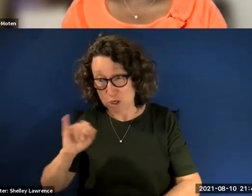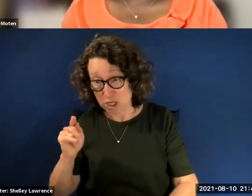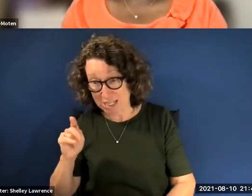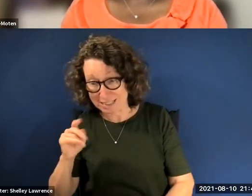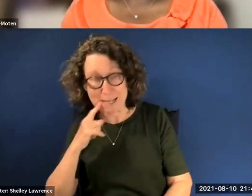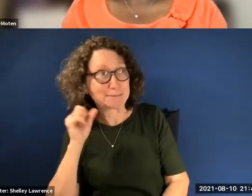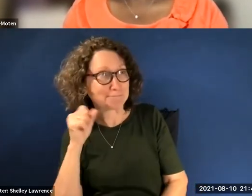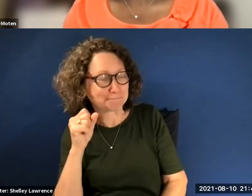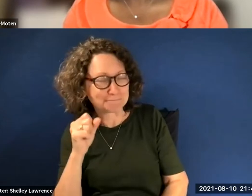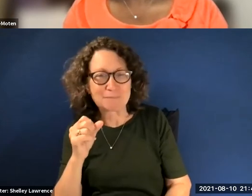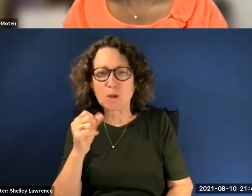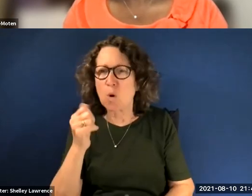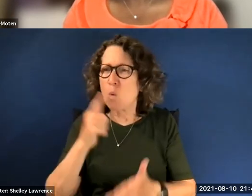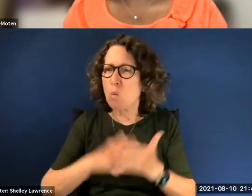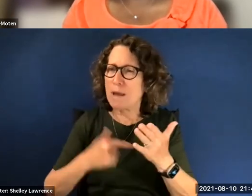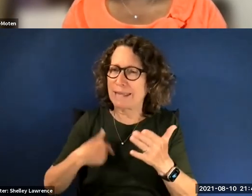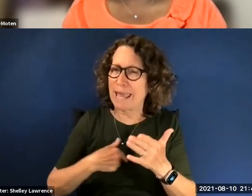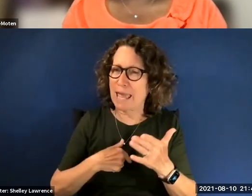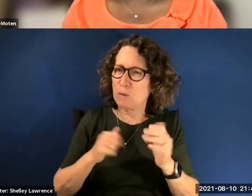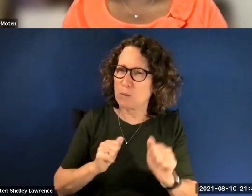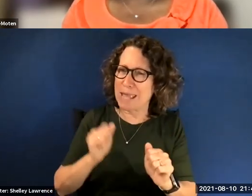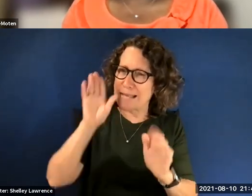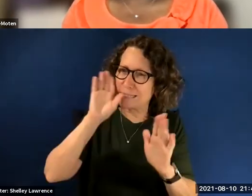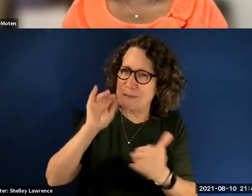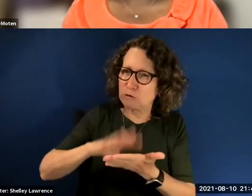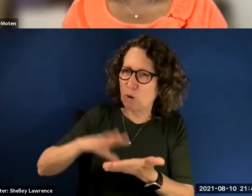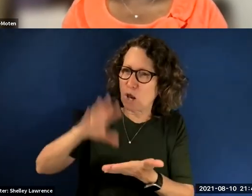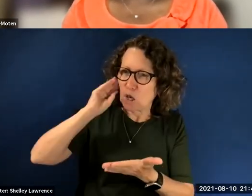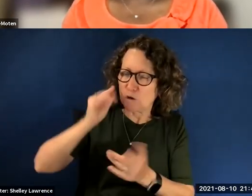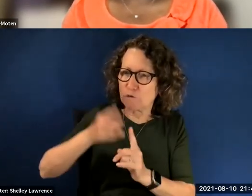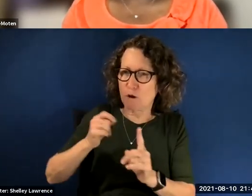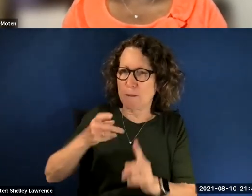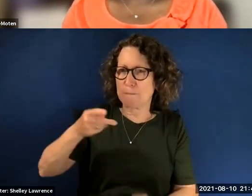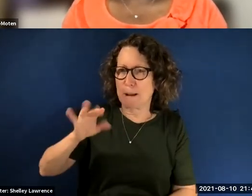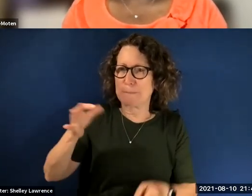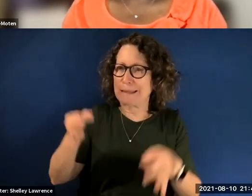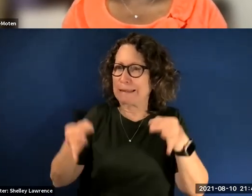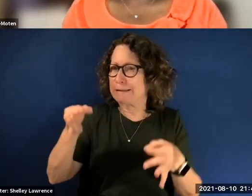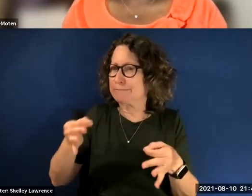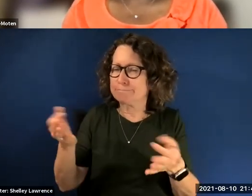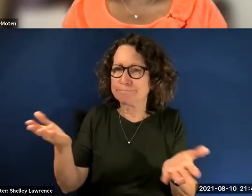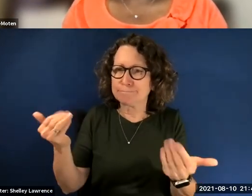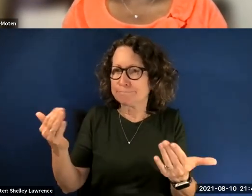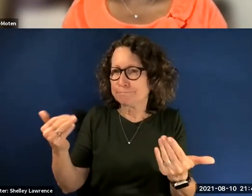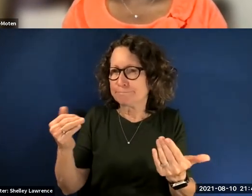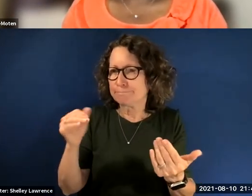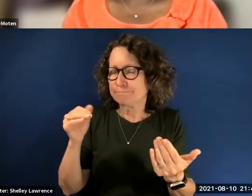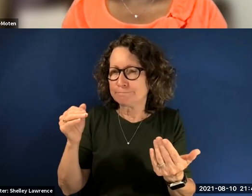So what can we expect to learn from the public hearings?